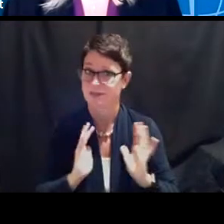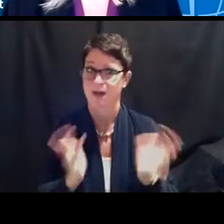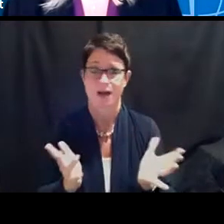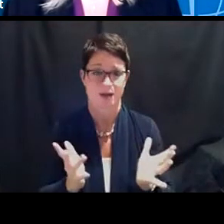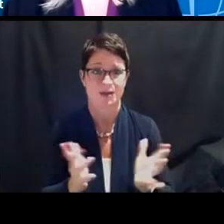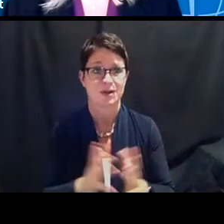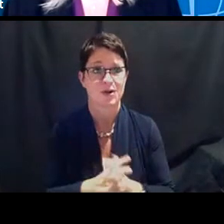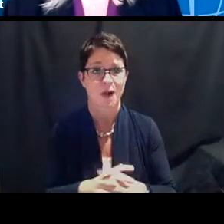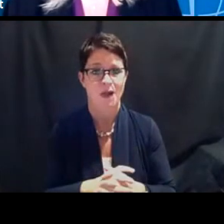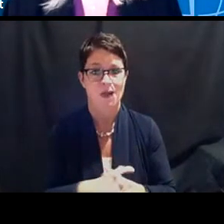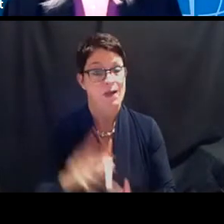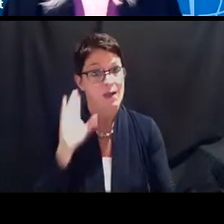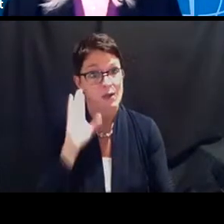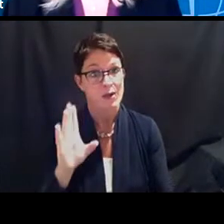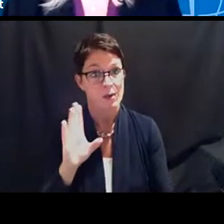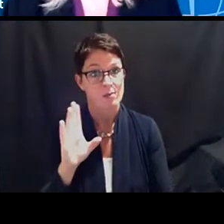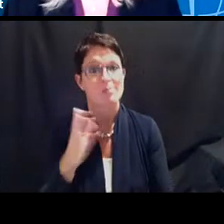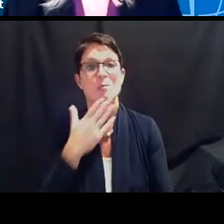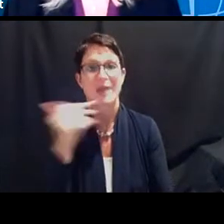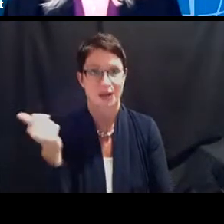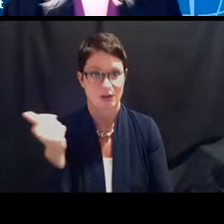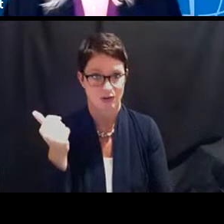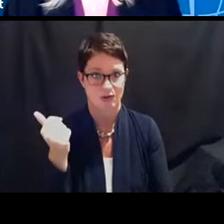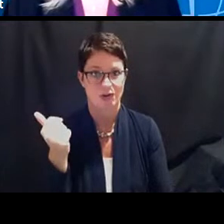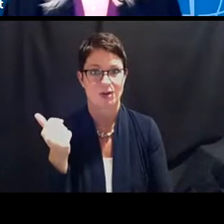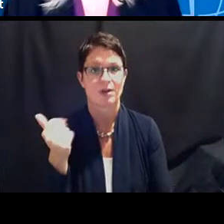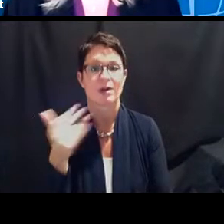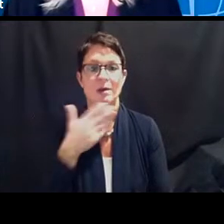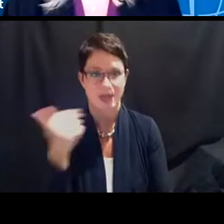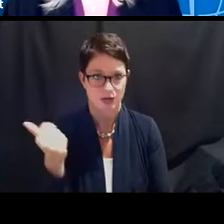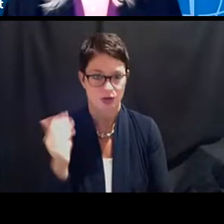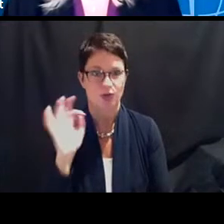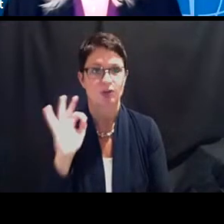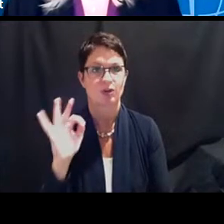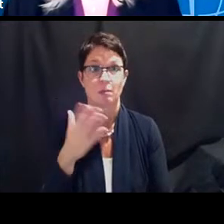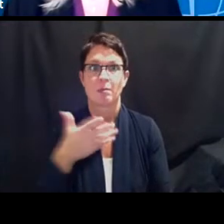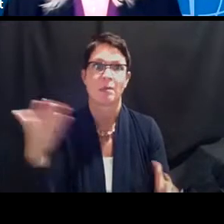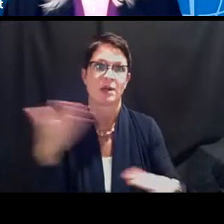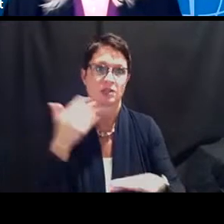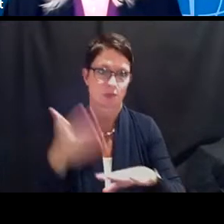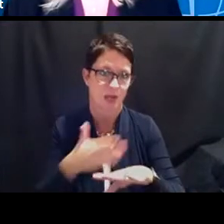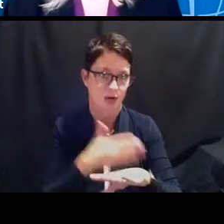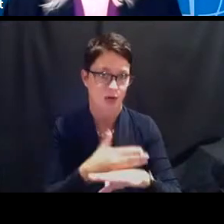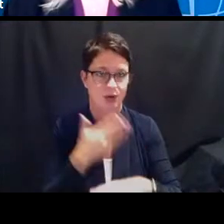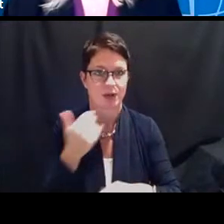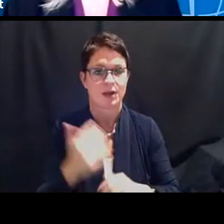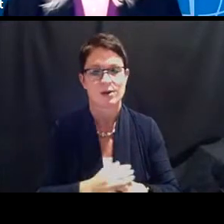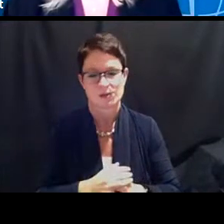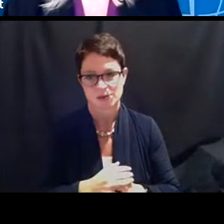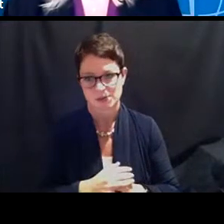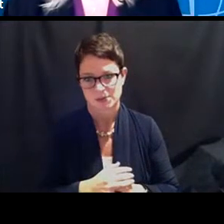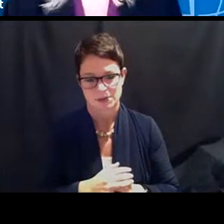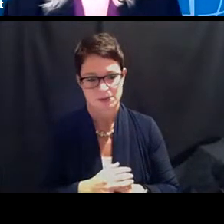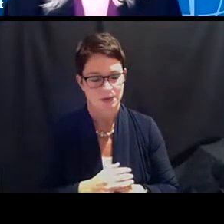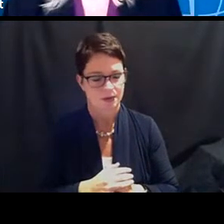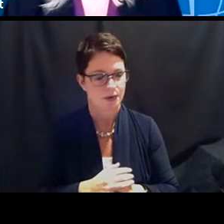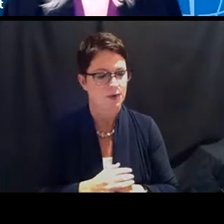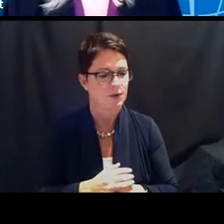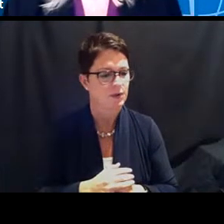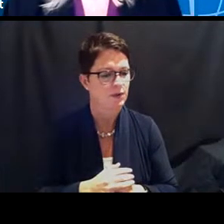saying. Hello? That's better. That is better, sir. Much better. Thank you.